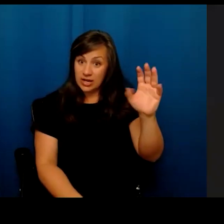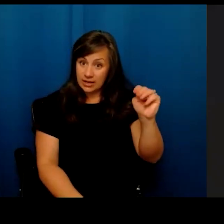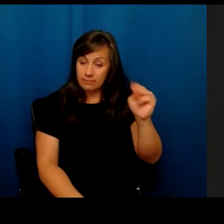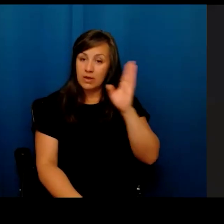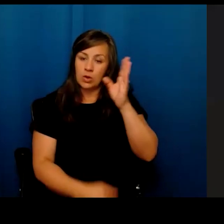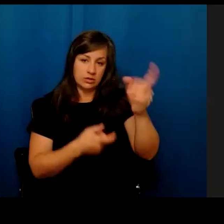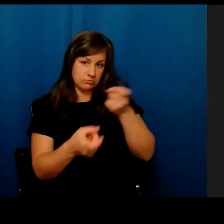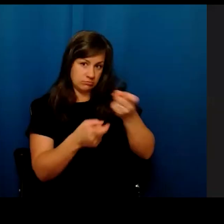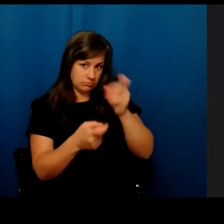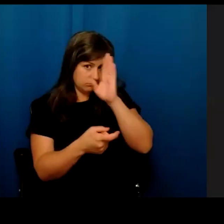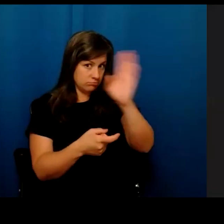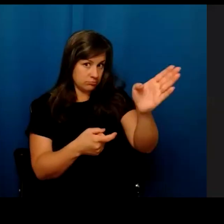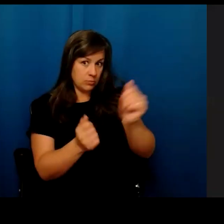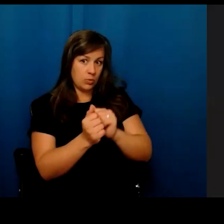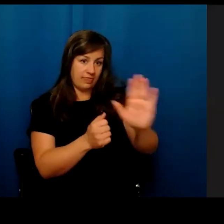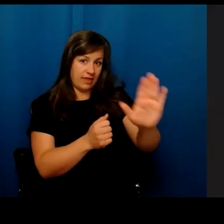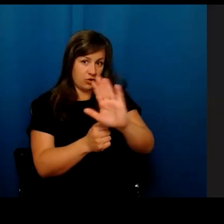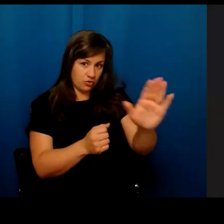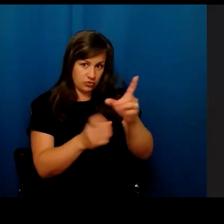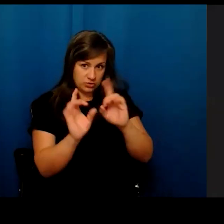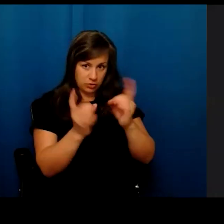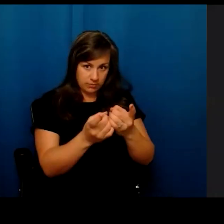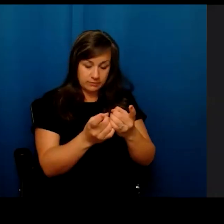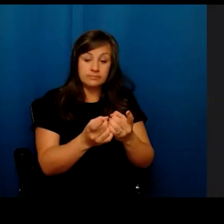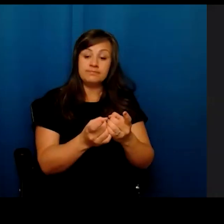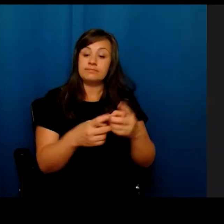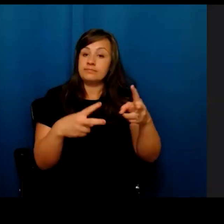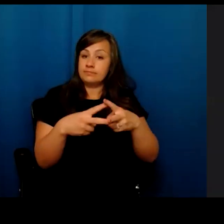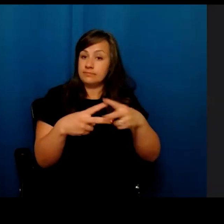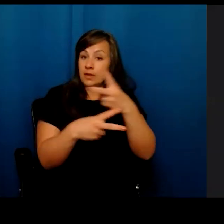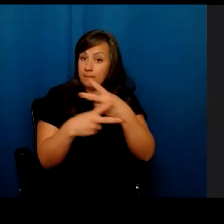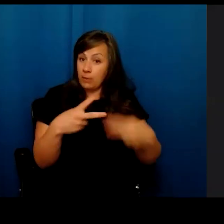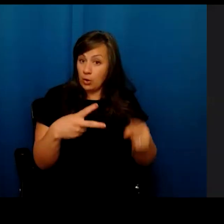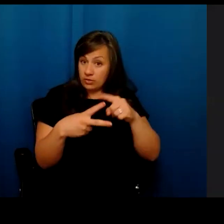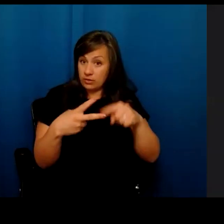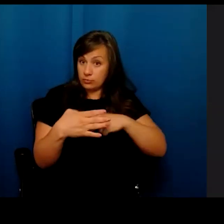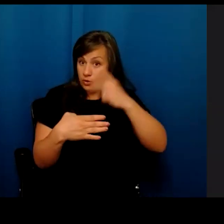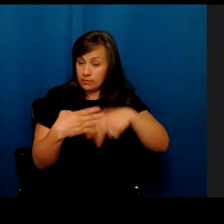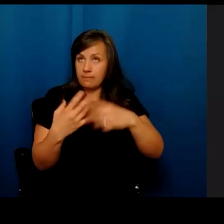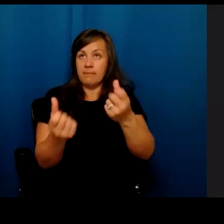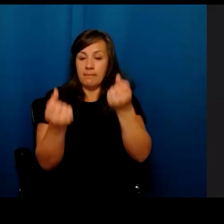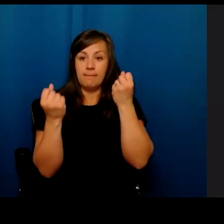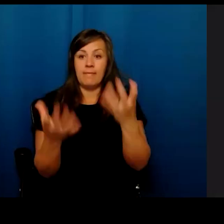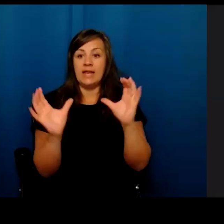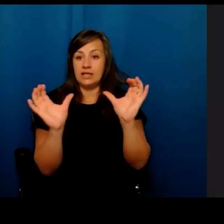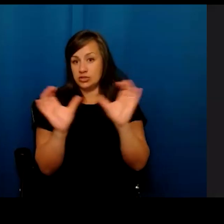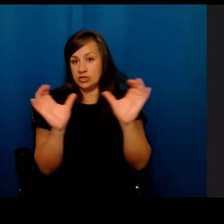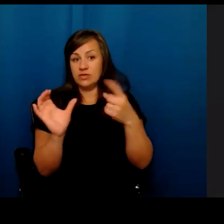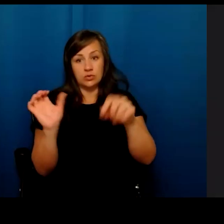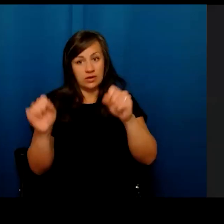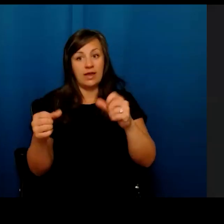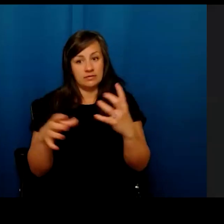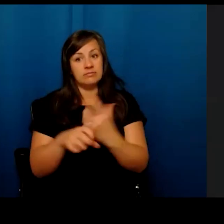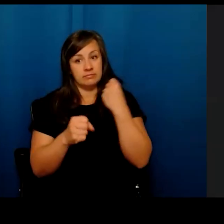directly with their departments. Both of those programs, if you look on our website, have a number of certifications you can get credit